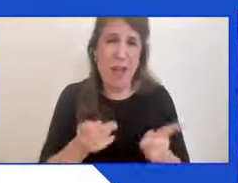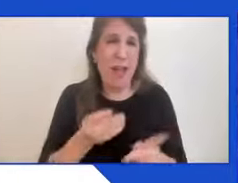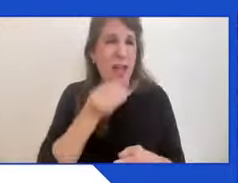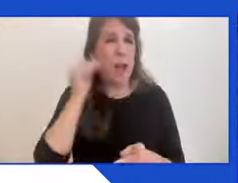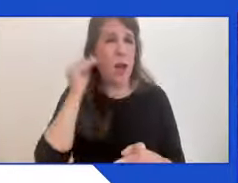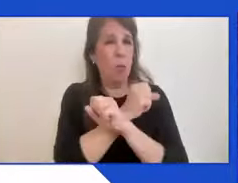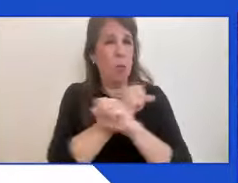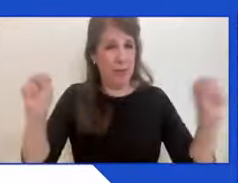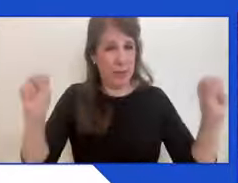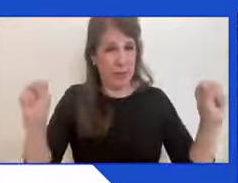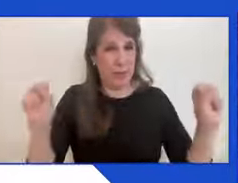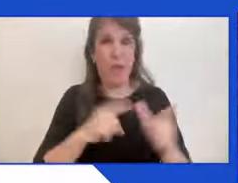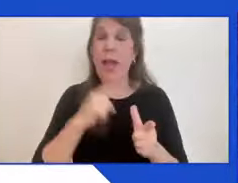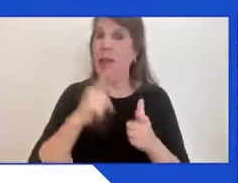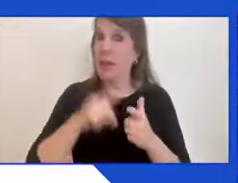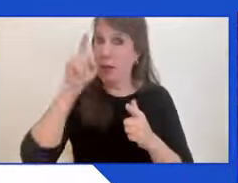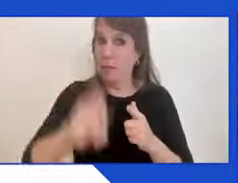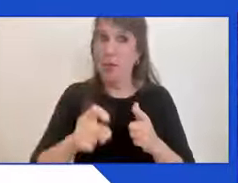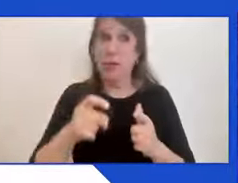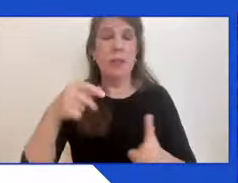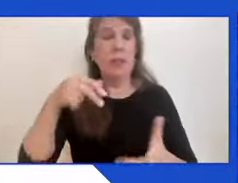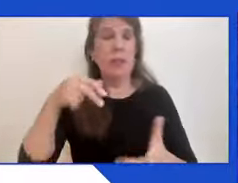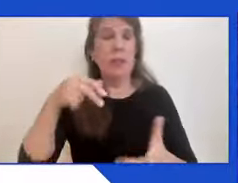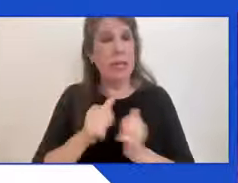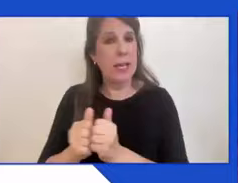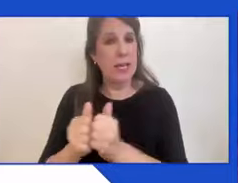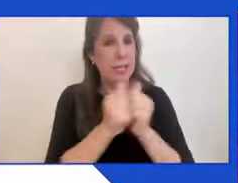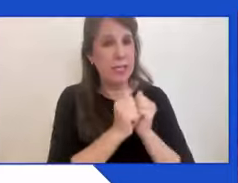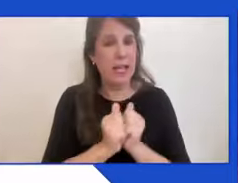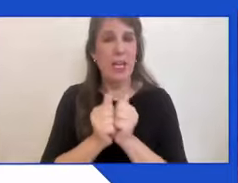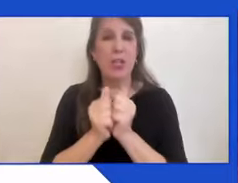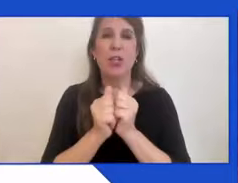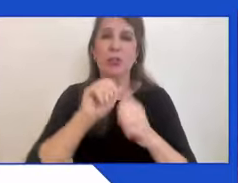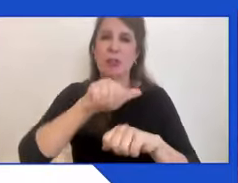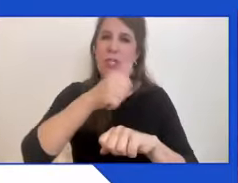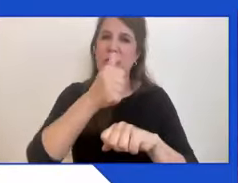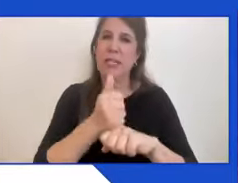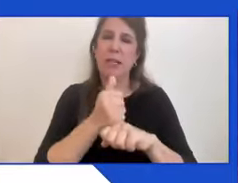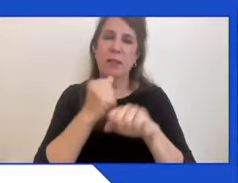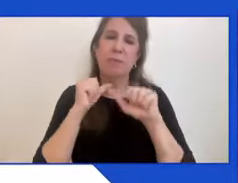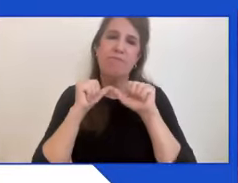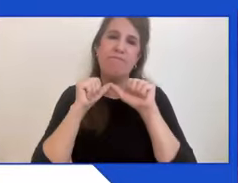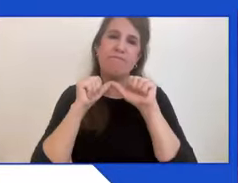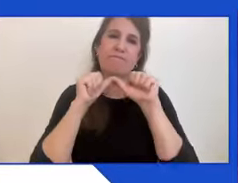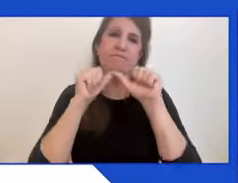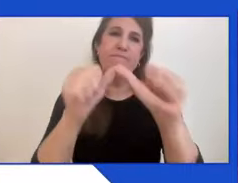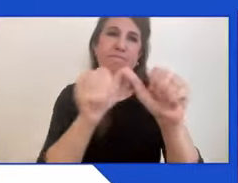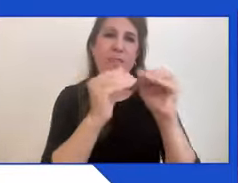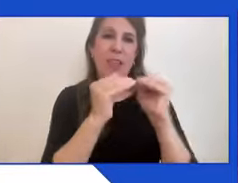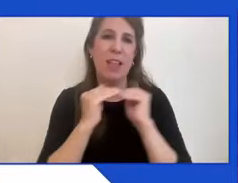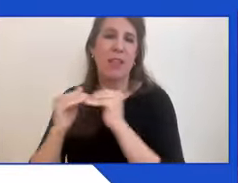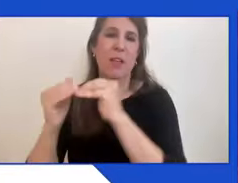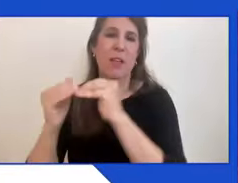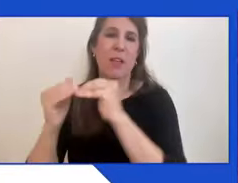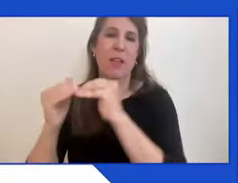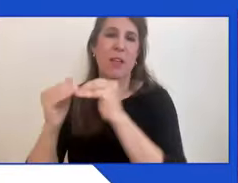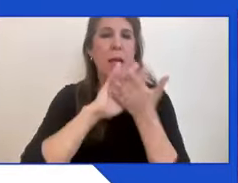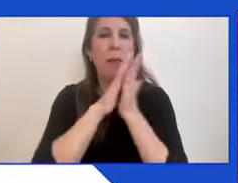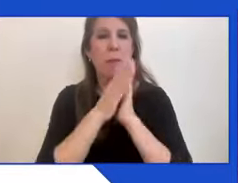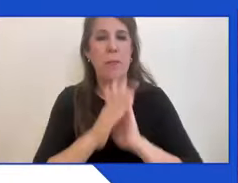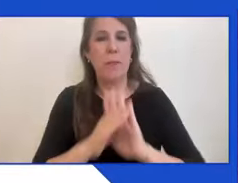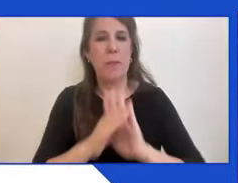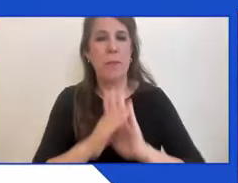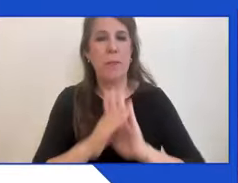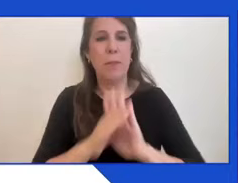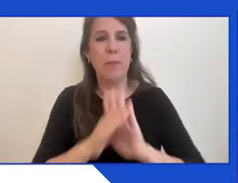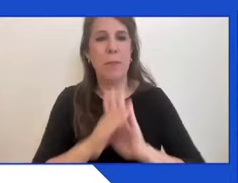And then we must stand together to secure a just and lasting peace between Israel and the